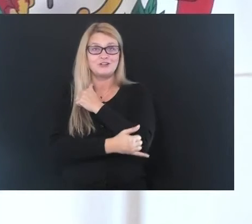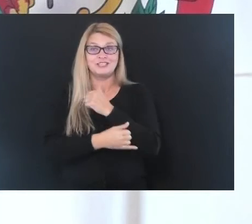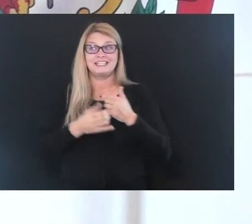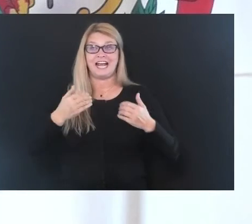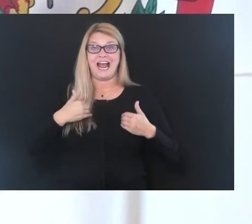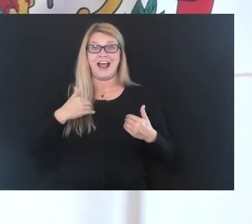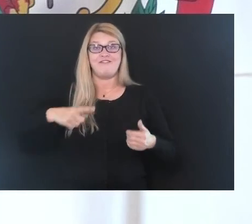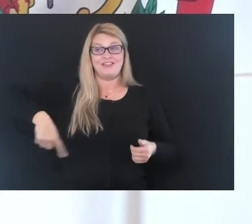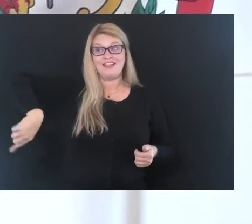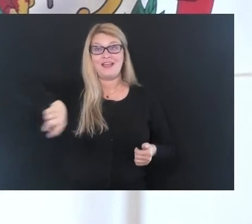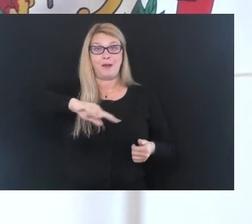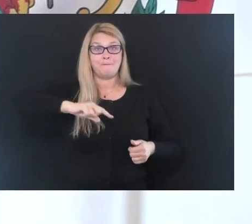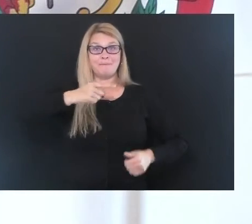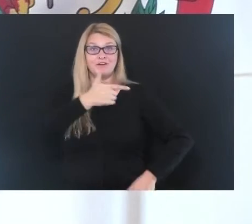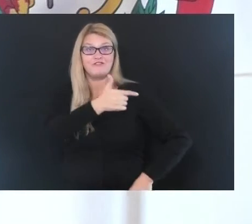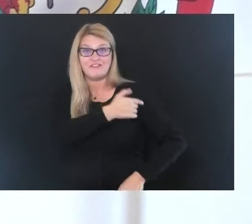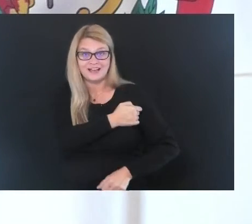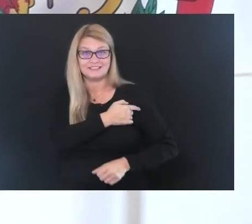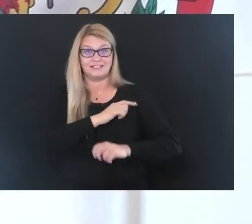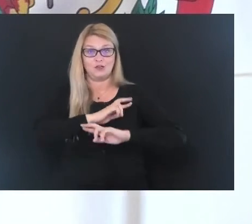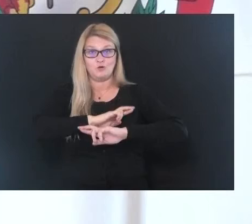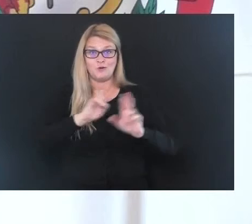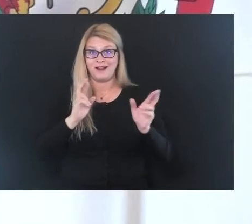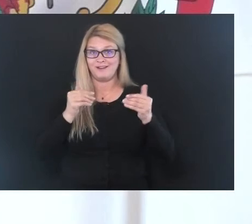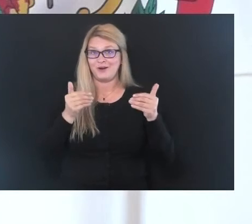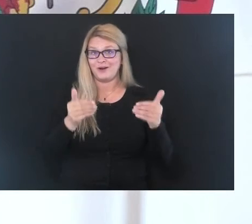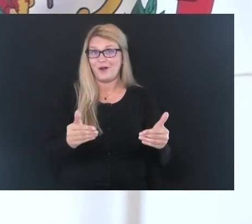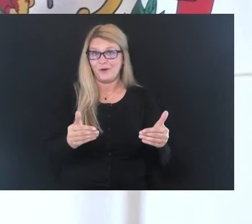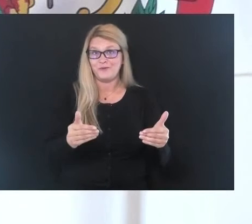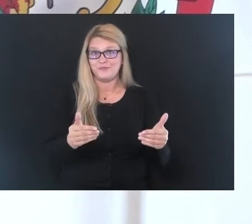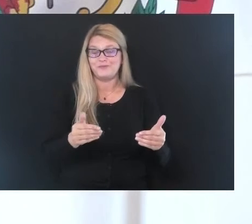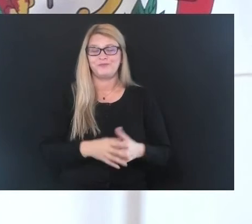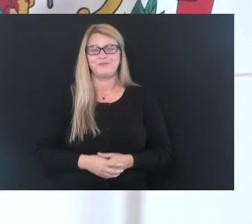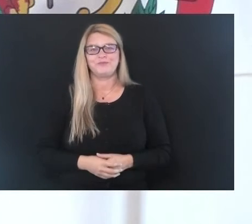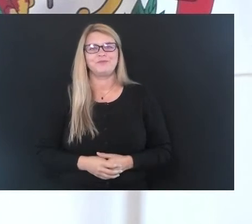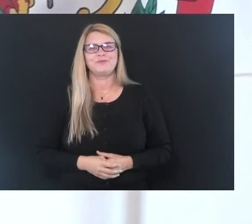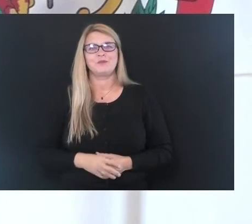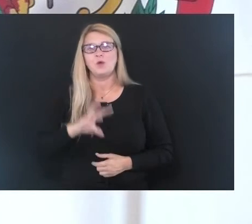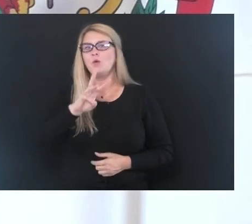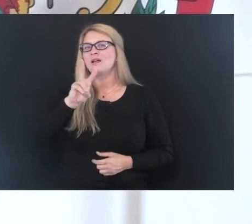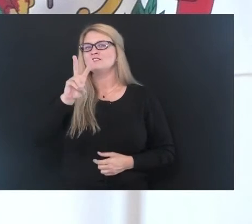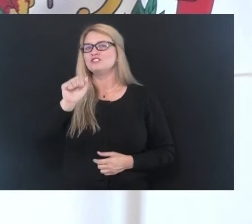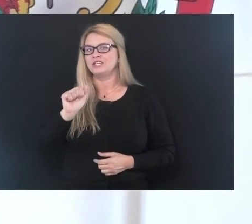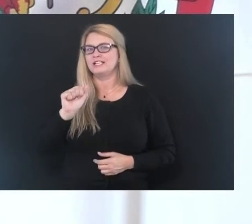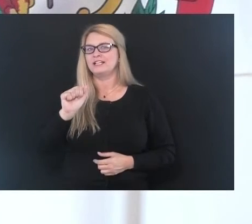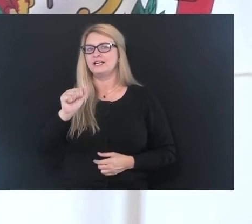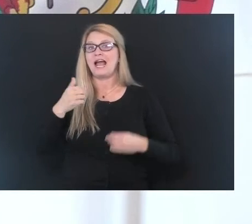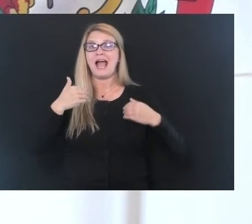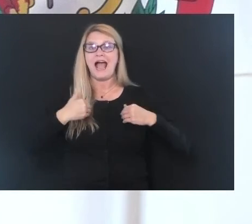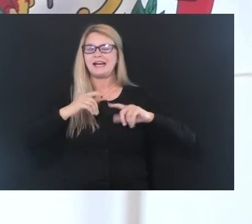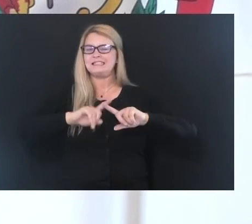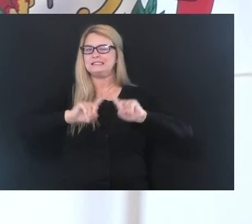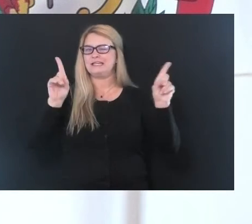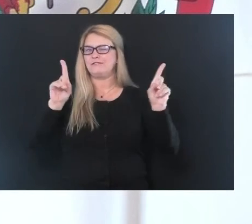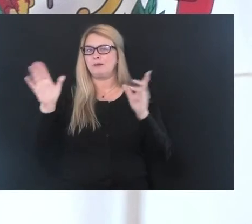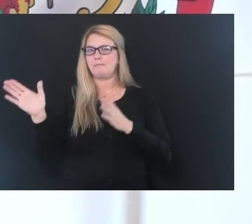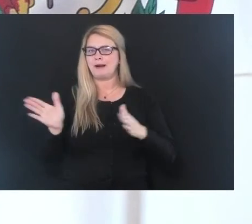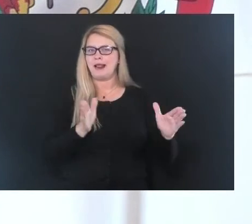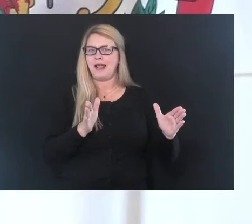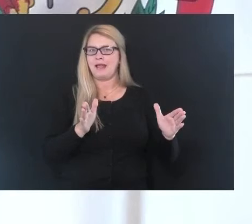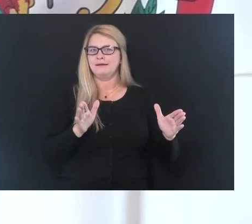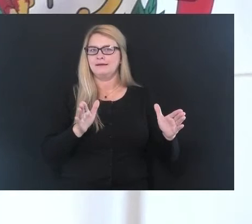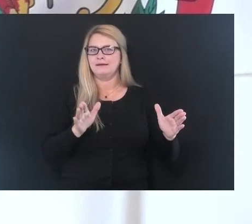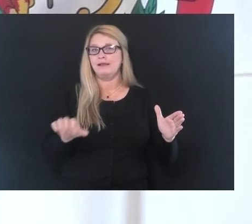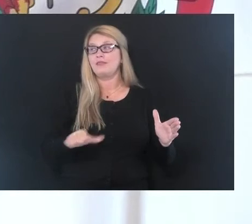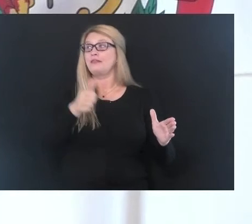staff vaccinated with the vaccine. West Virginia took a slightly different plan than the rest of the country.